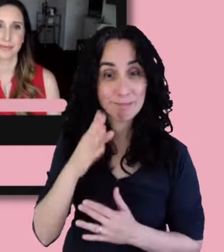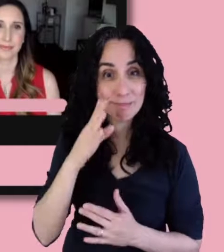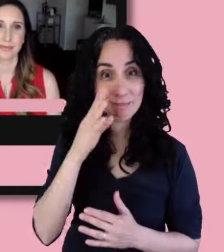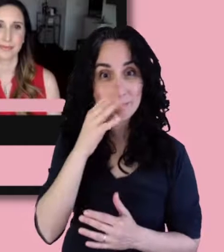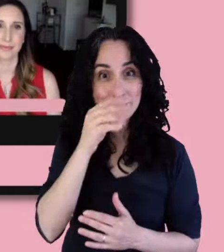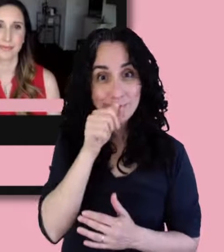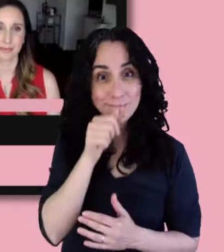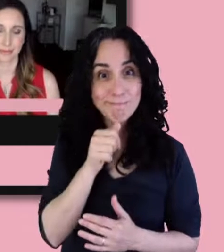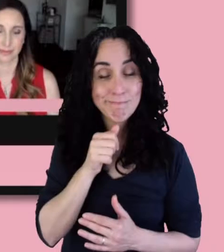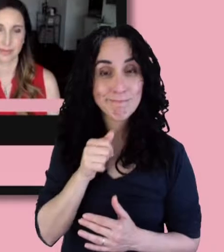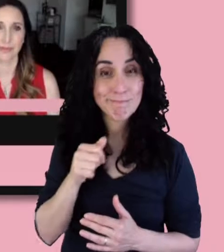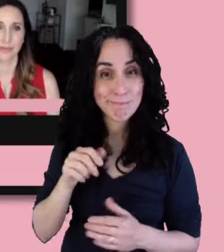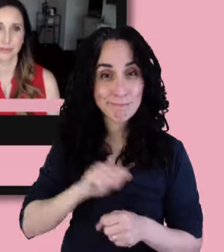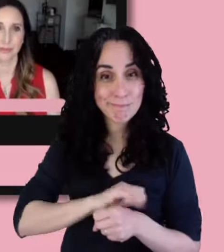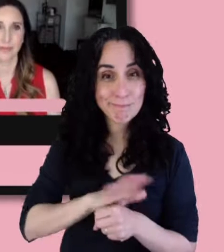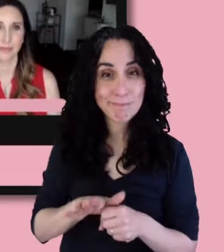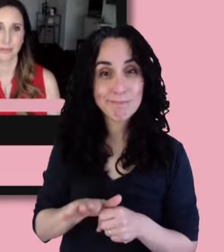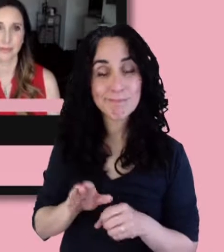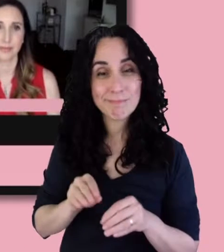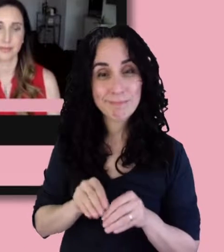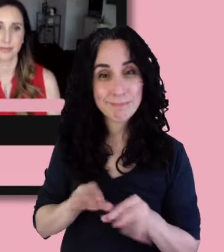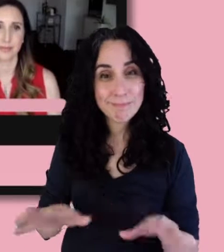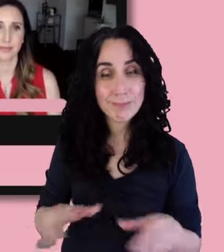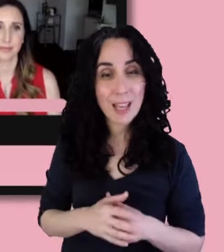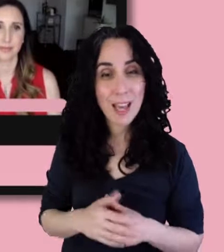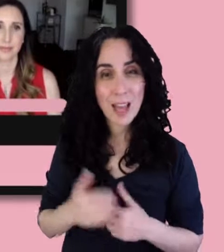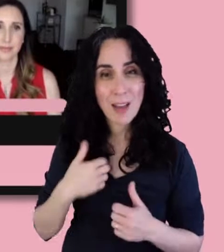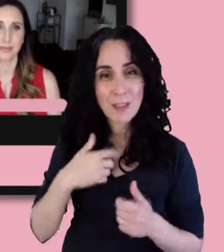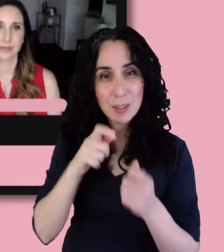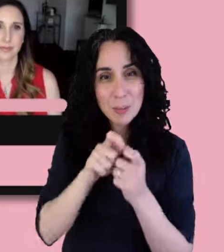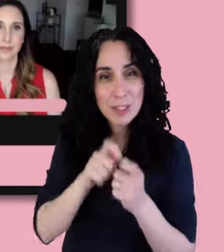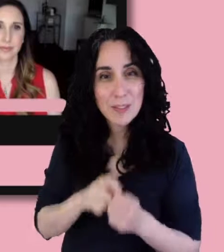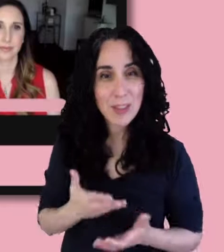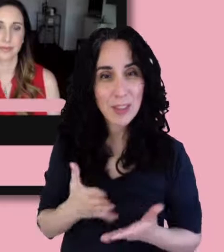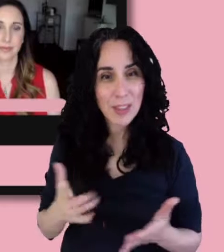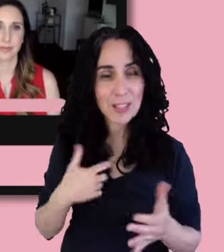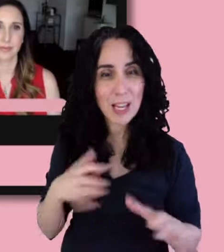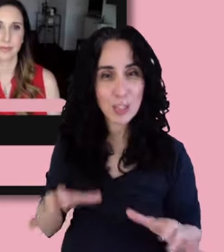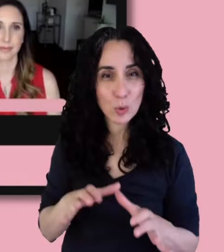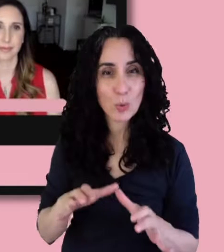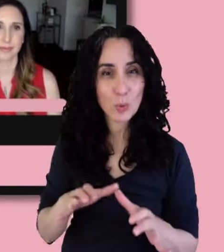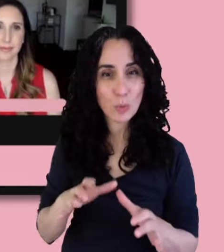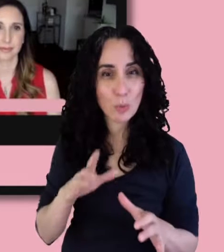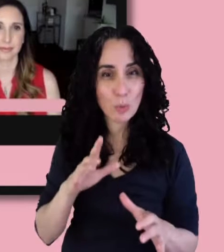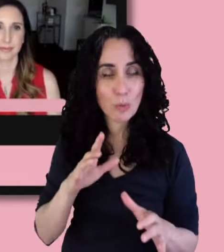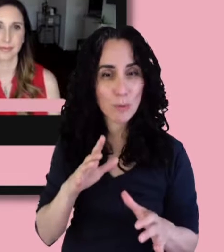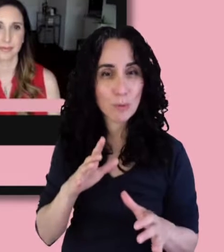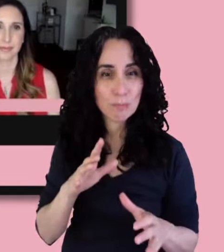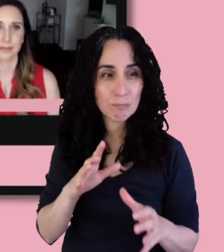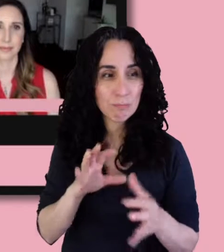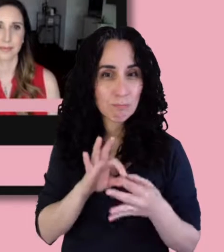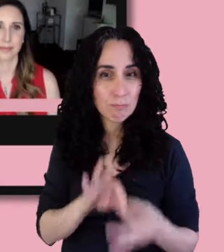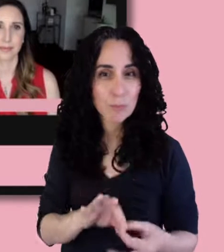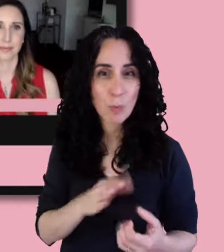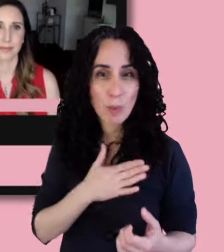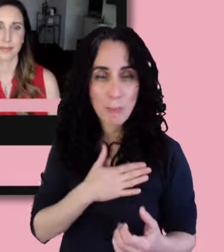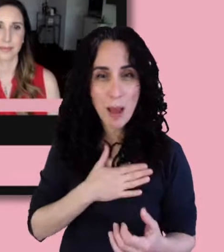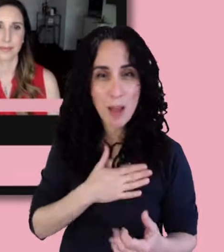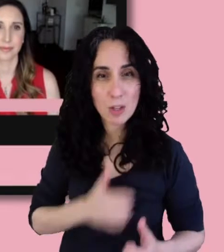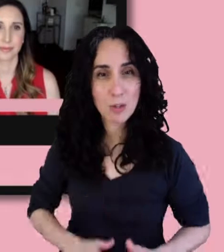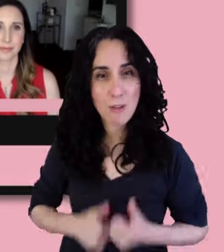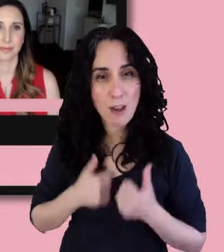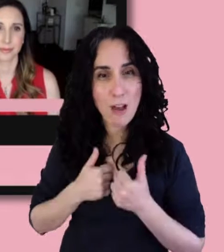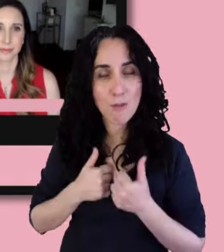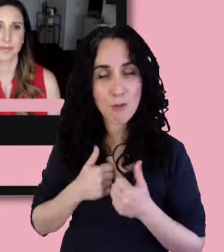this pandemic, and I have certain like specific things that I do as a part of my survival